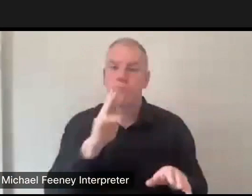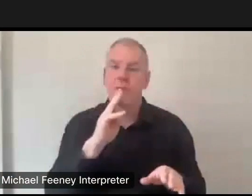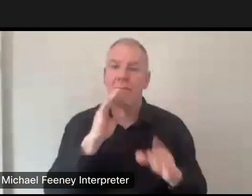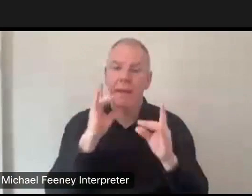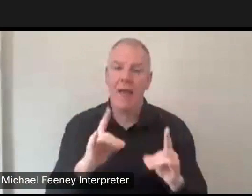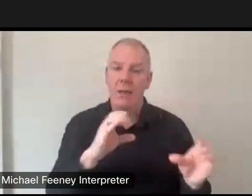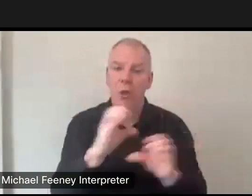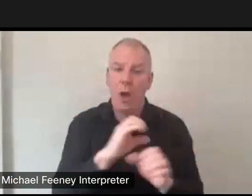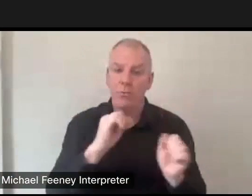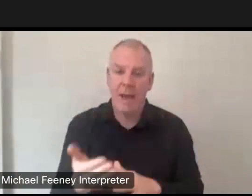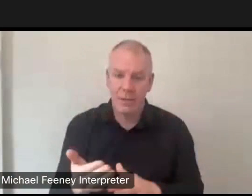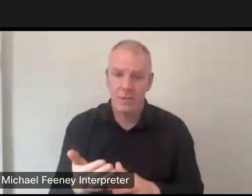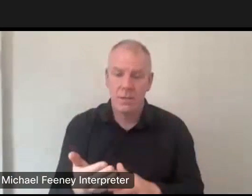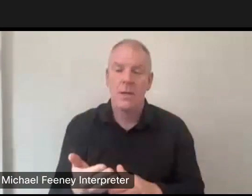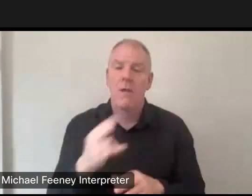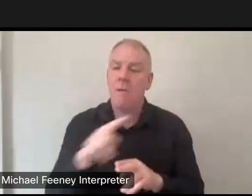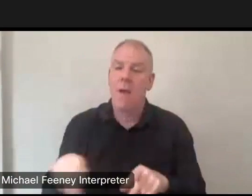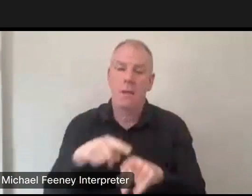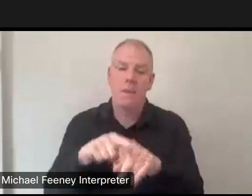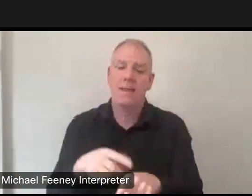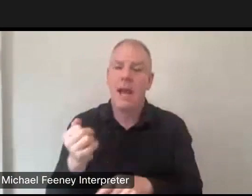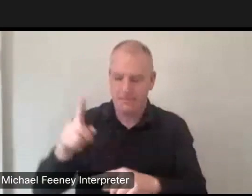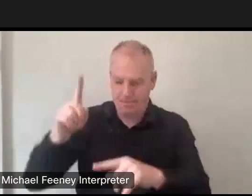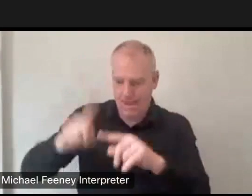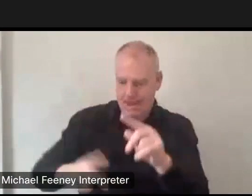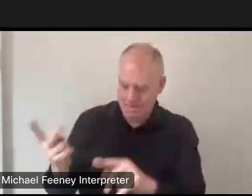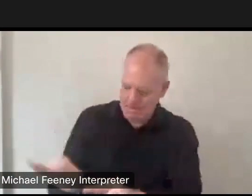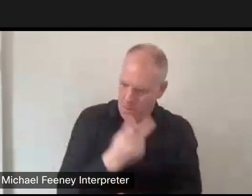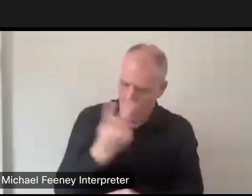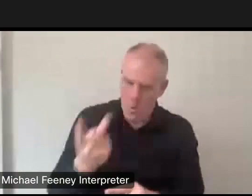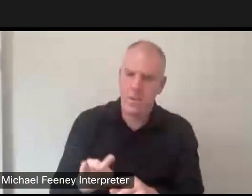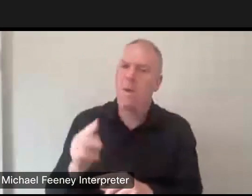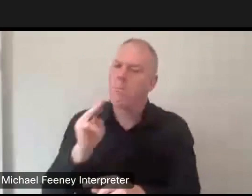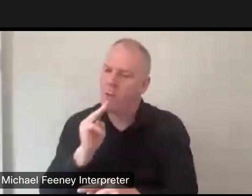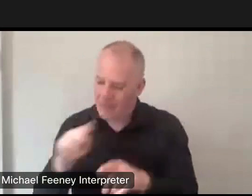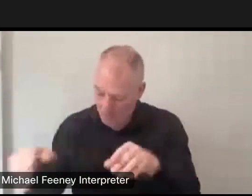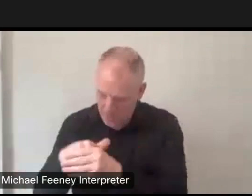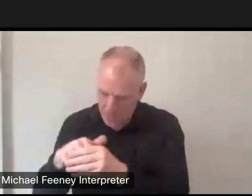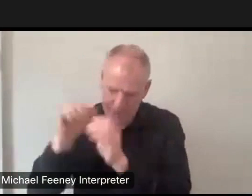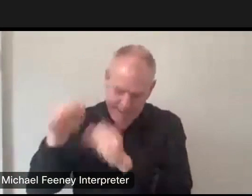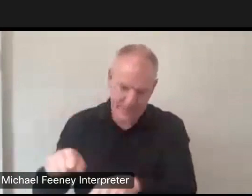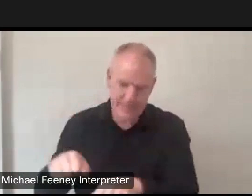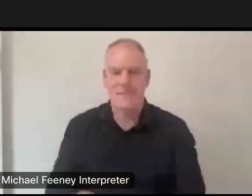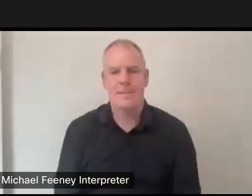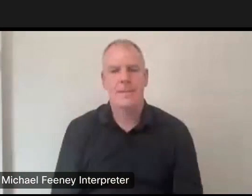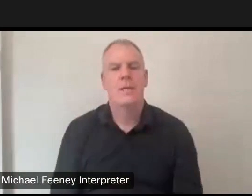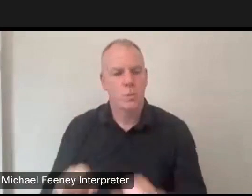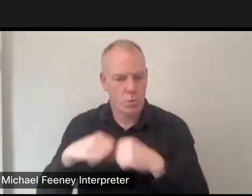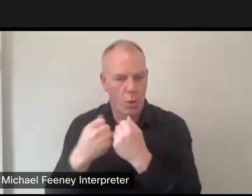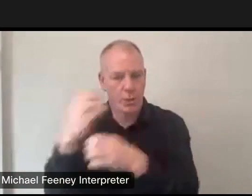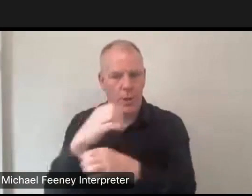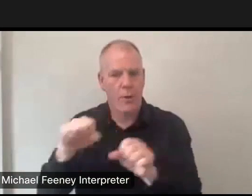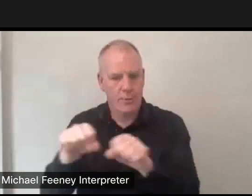therefore, non-compliance with the Act, the penalties will apply to all private health and social care services as well as